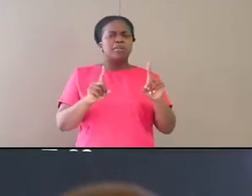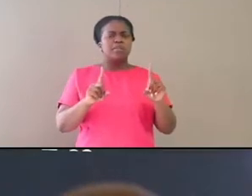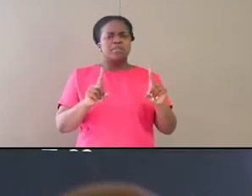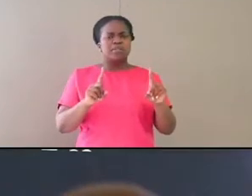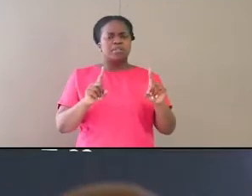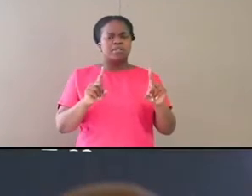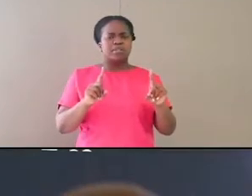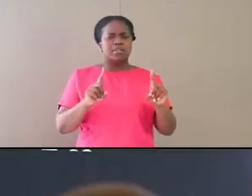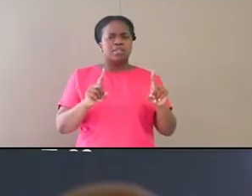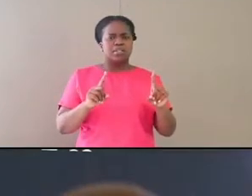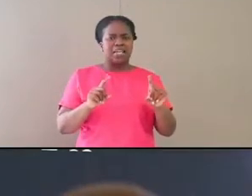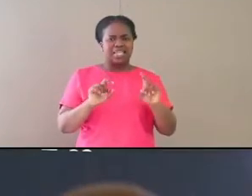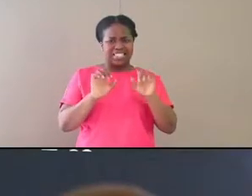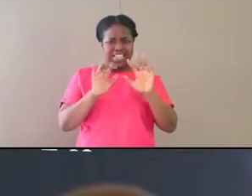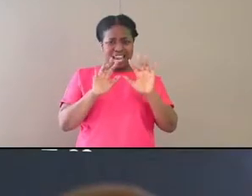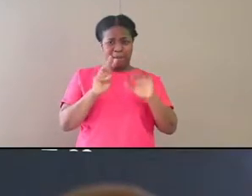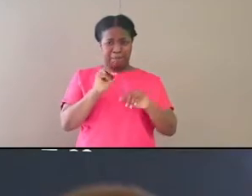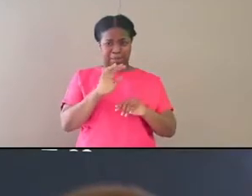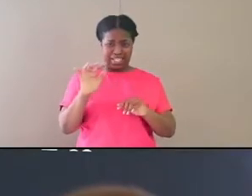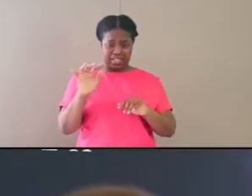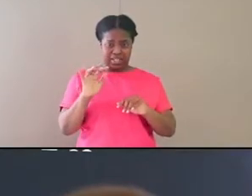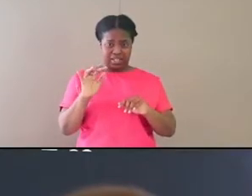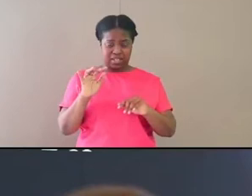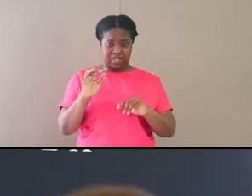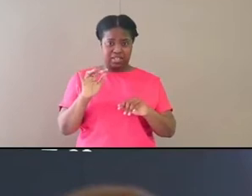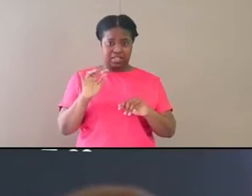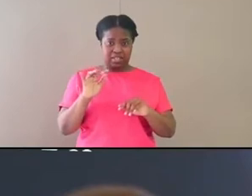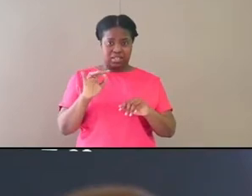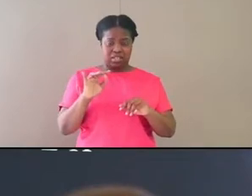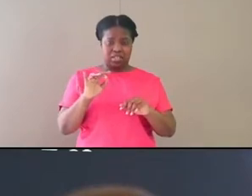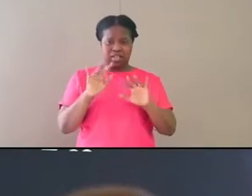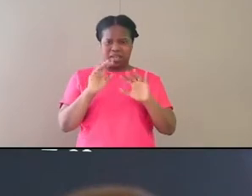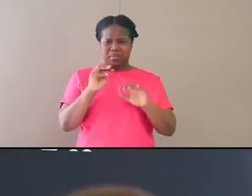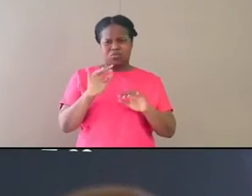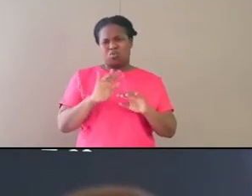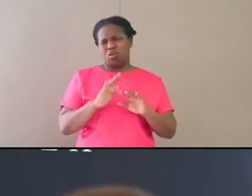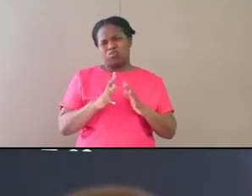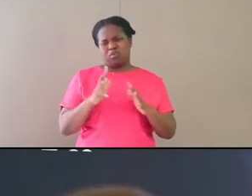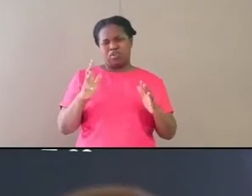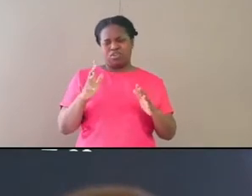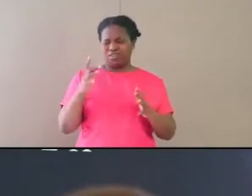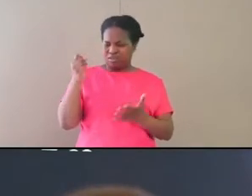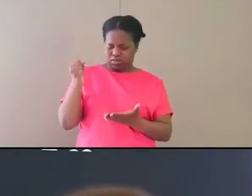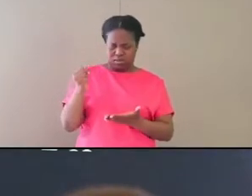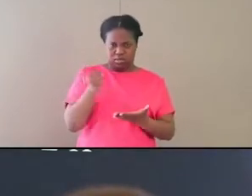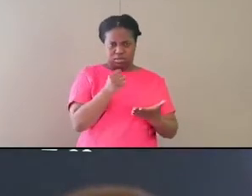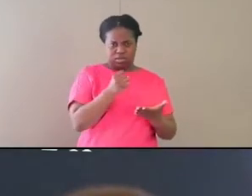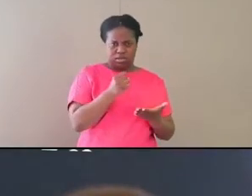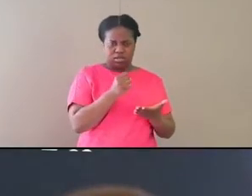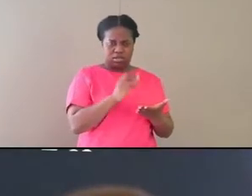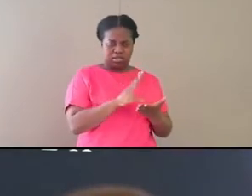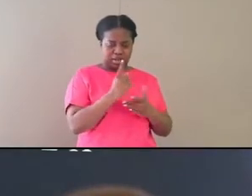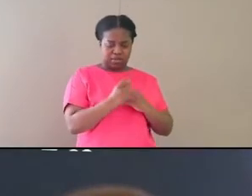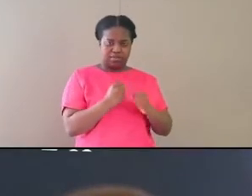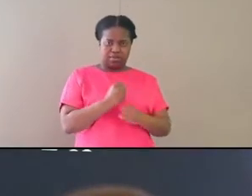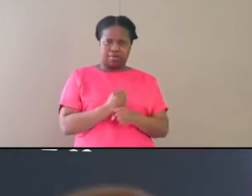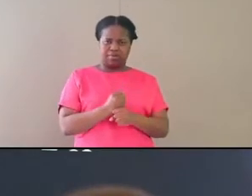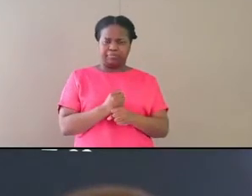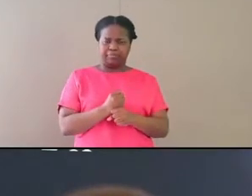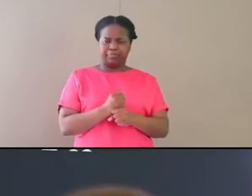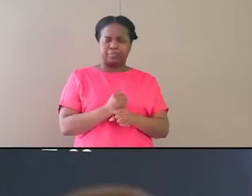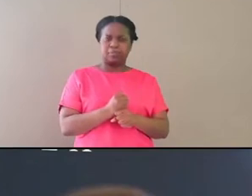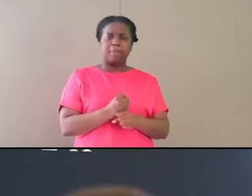But 10 billion in the biggest scheme of things, it's not that much. Yes, it is 10 billion every year and then